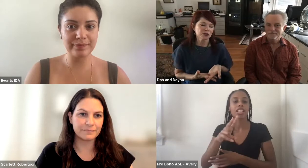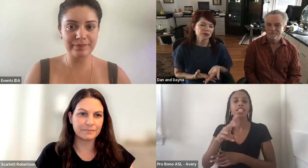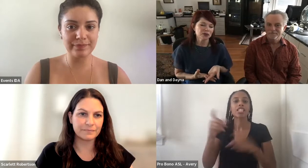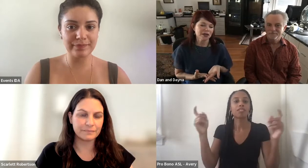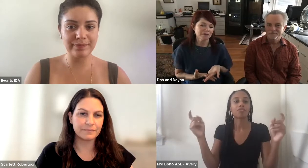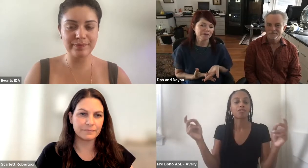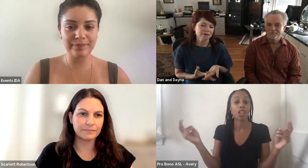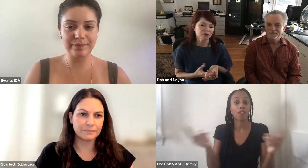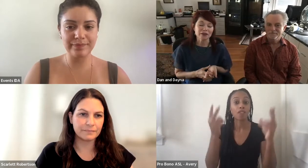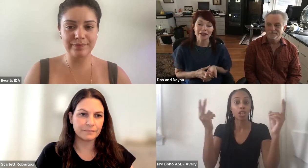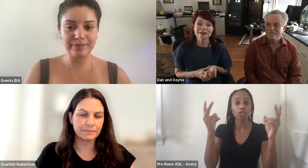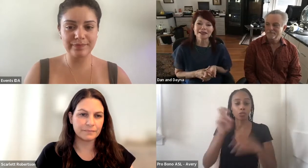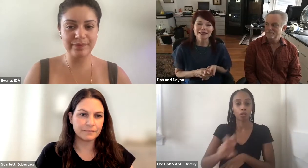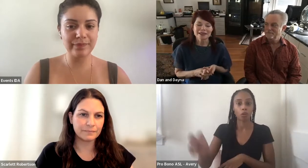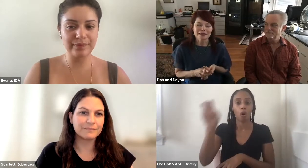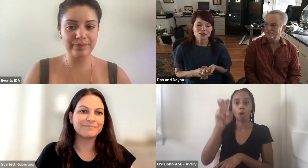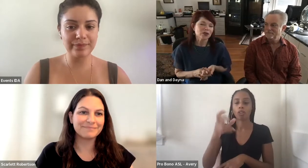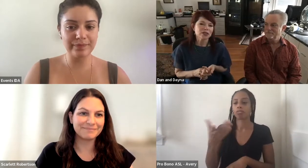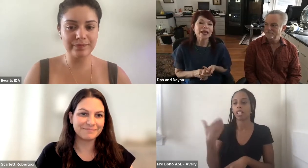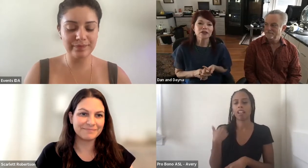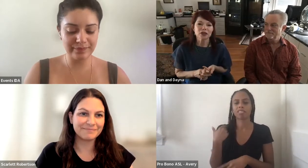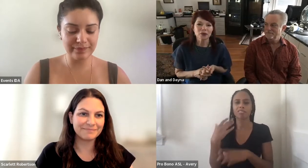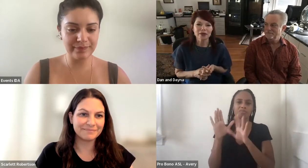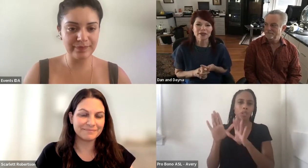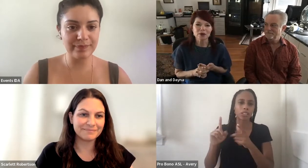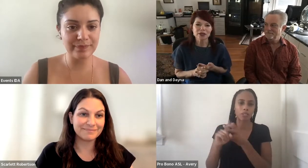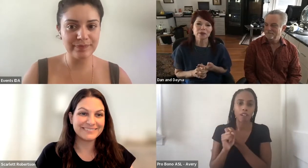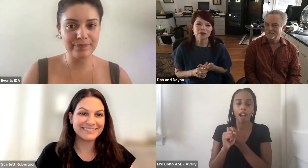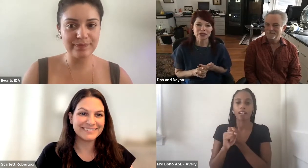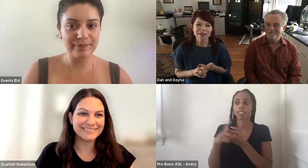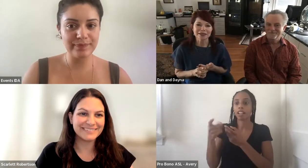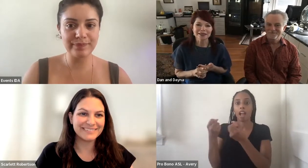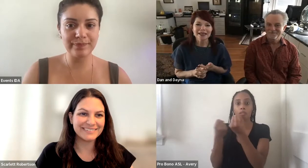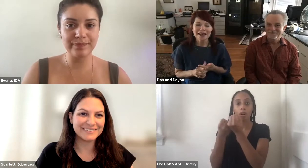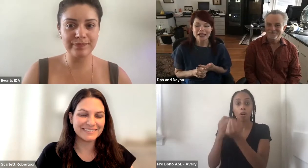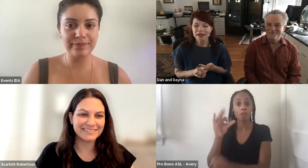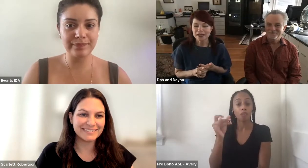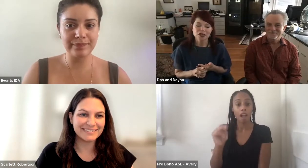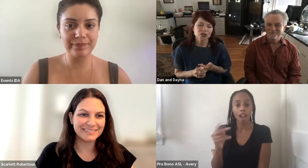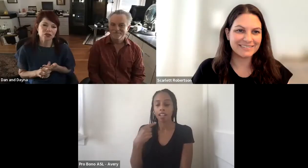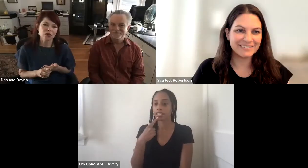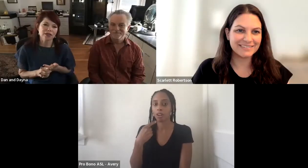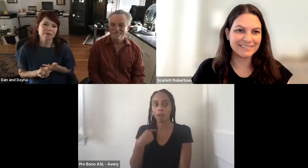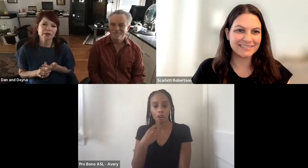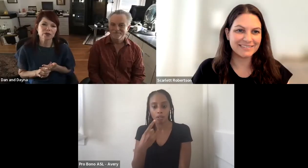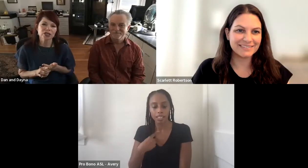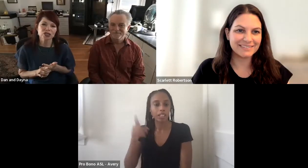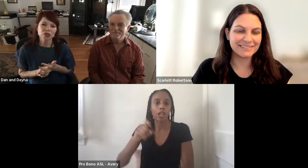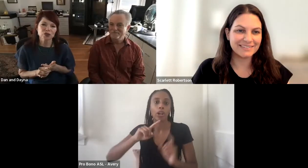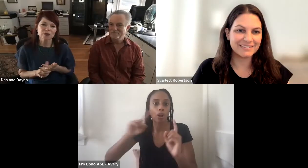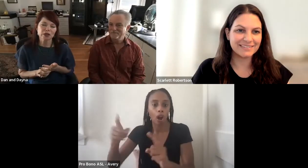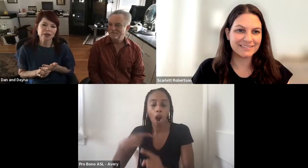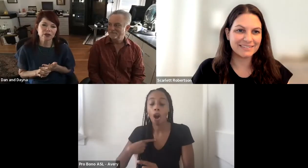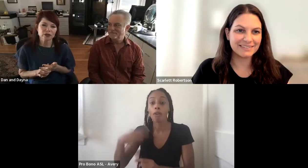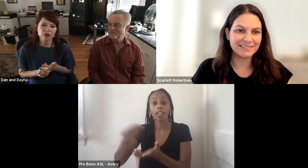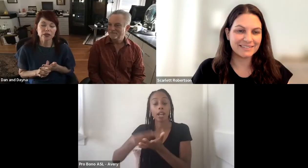ours who were fans told us that we had to go, and they bought us a pair of tickets. And they took us across the Bay Bridge